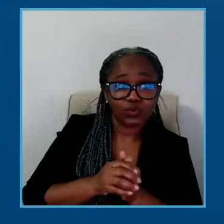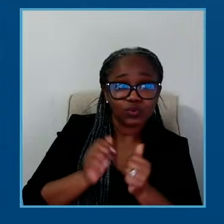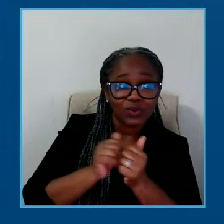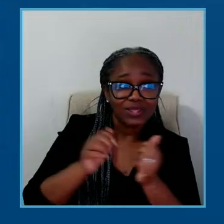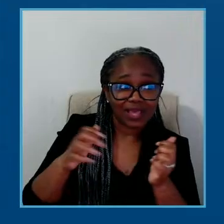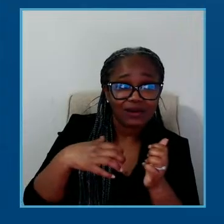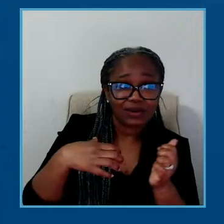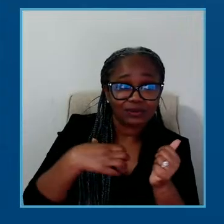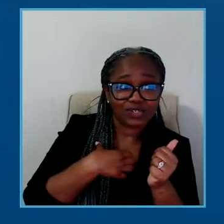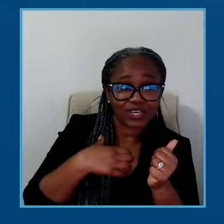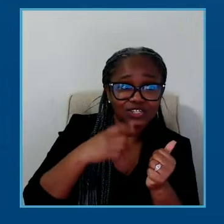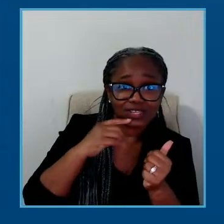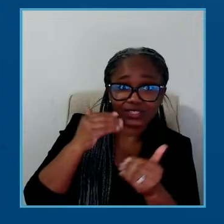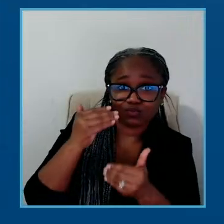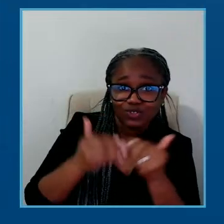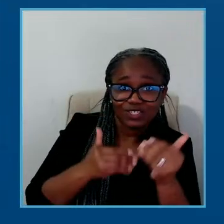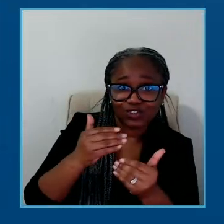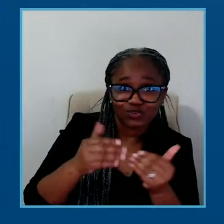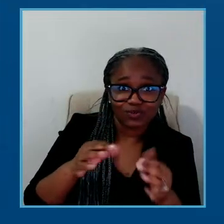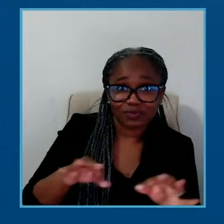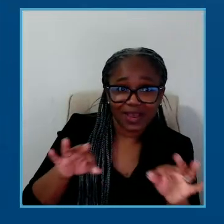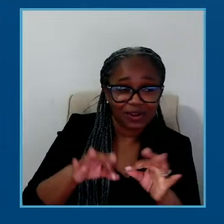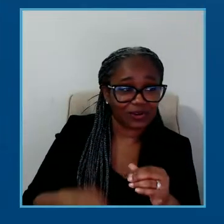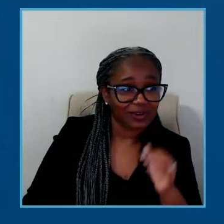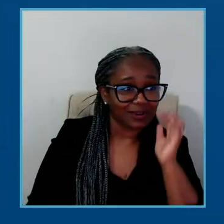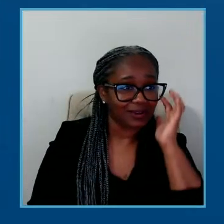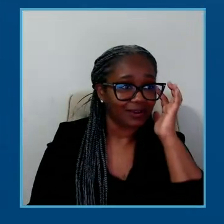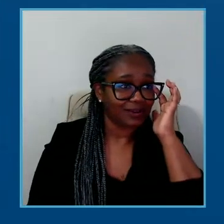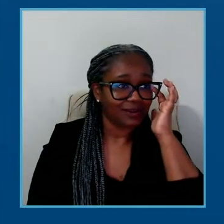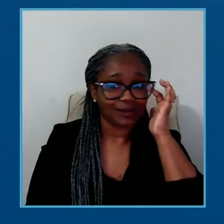go. Thank you, sir. Thank you. Thank you.